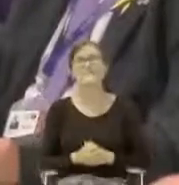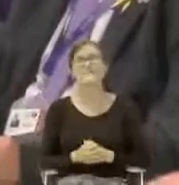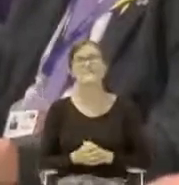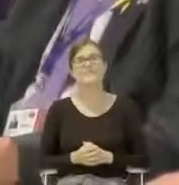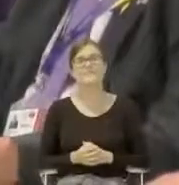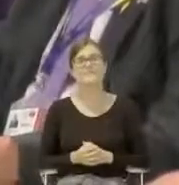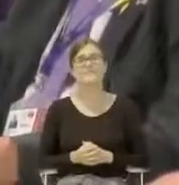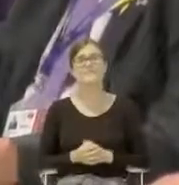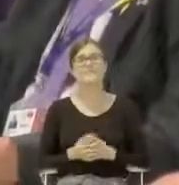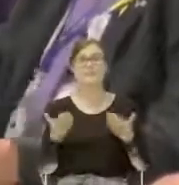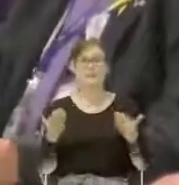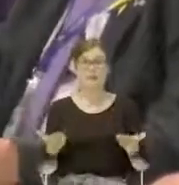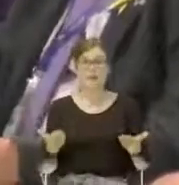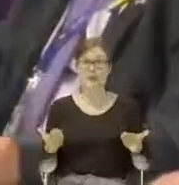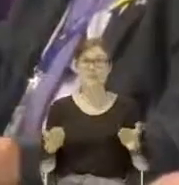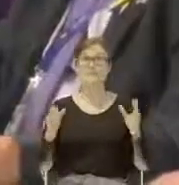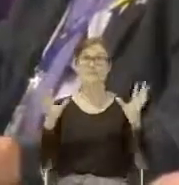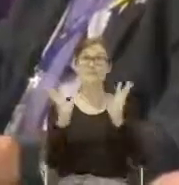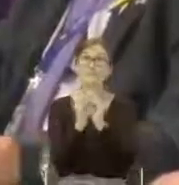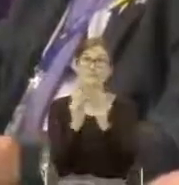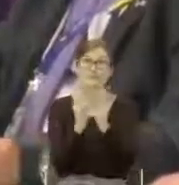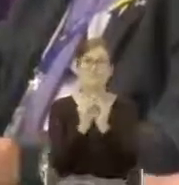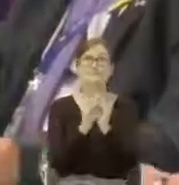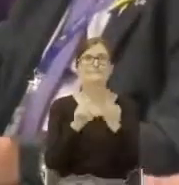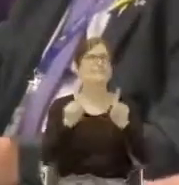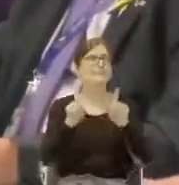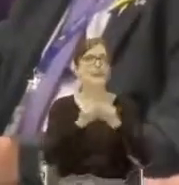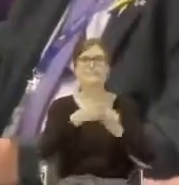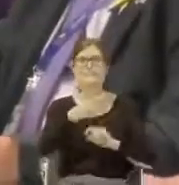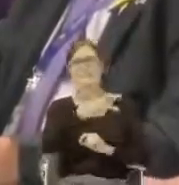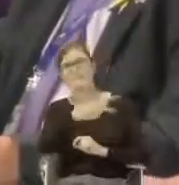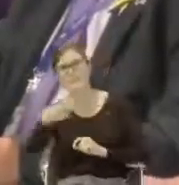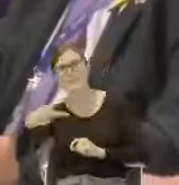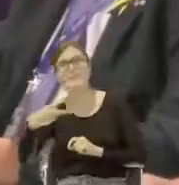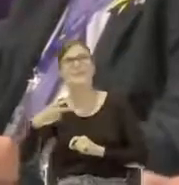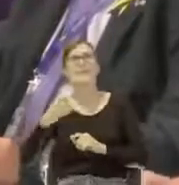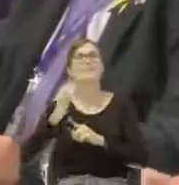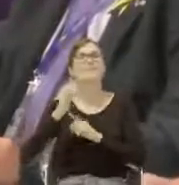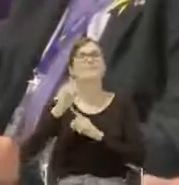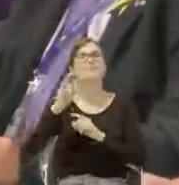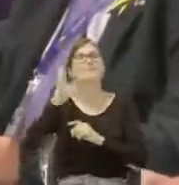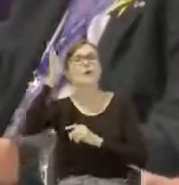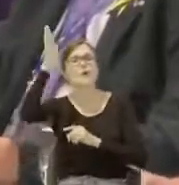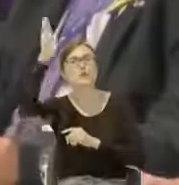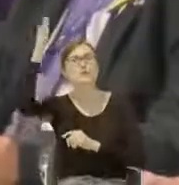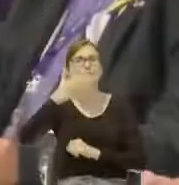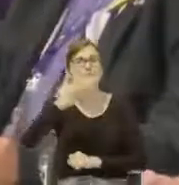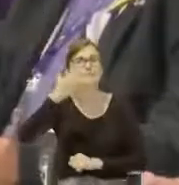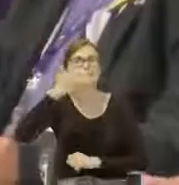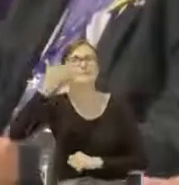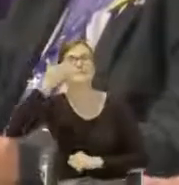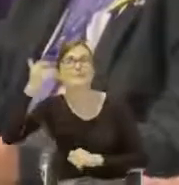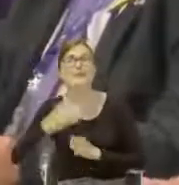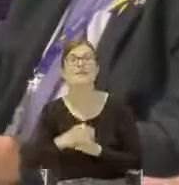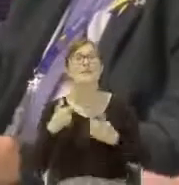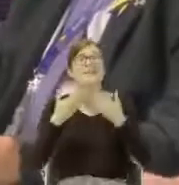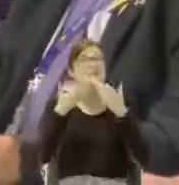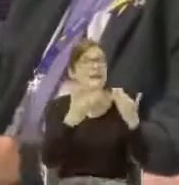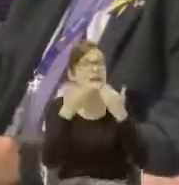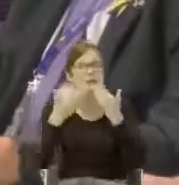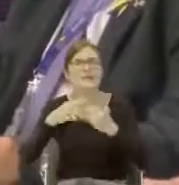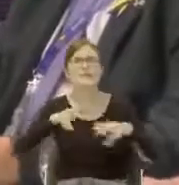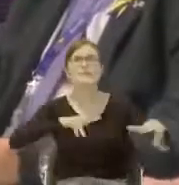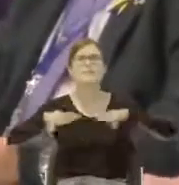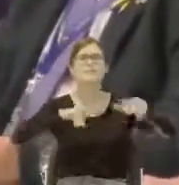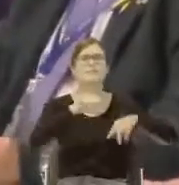this forum happen. I also would like to extend my greeting to the Global Task Force for Local and Regional